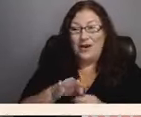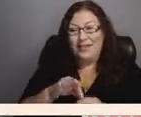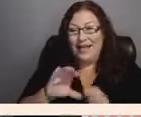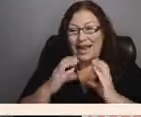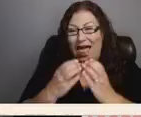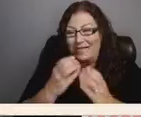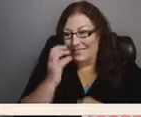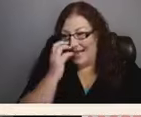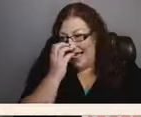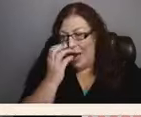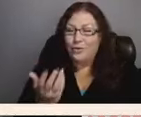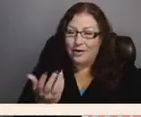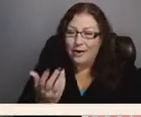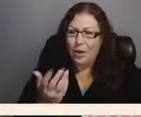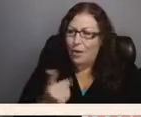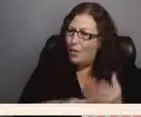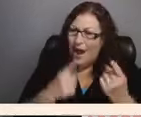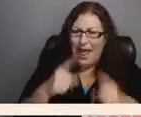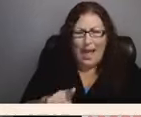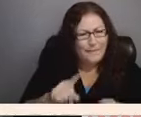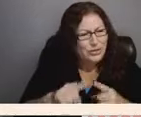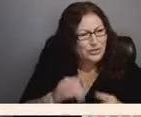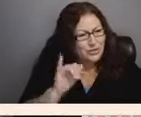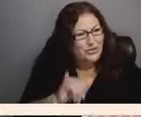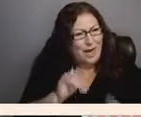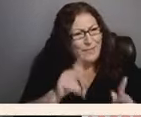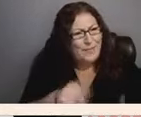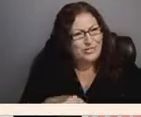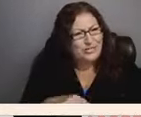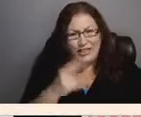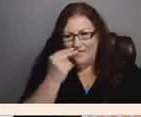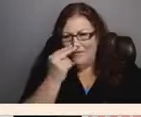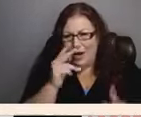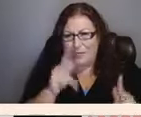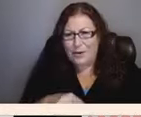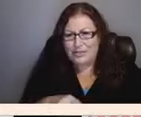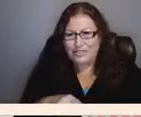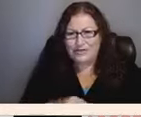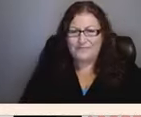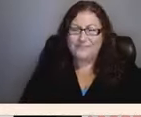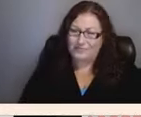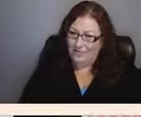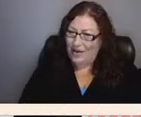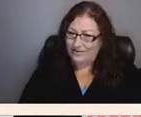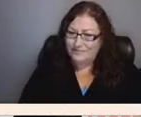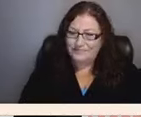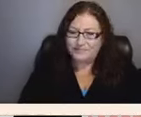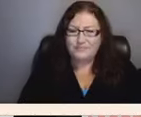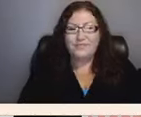Yeah, what happened to the class clown, the funny person, right? And reach out.